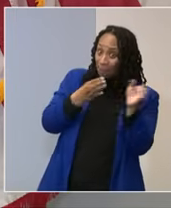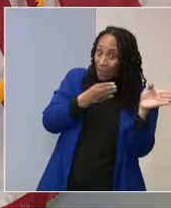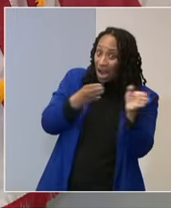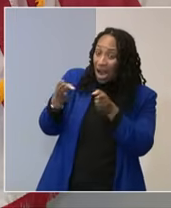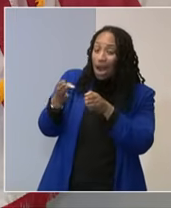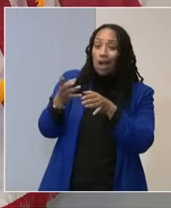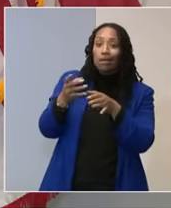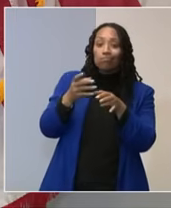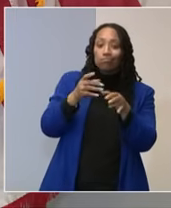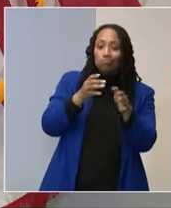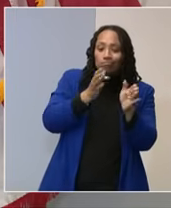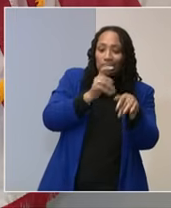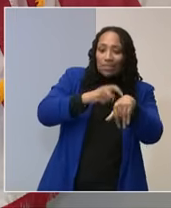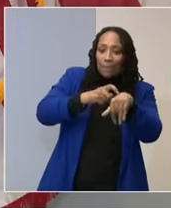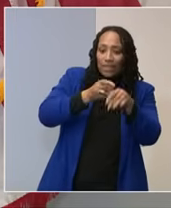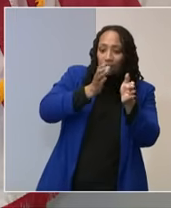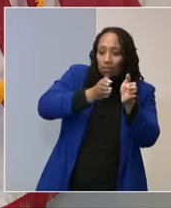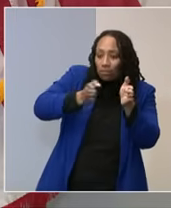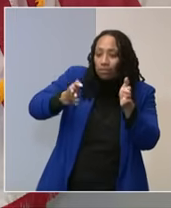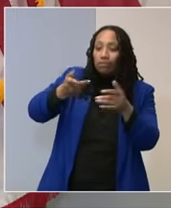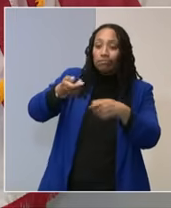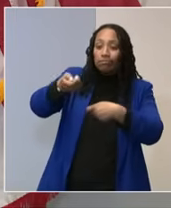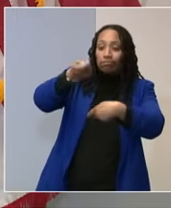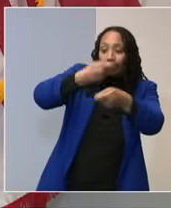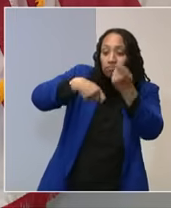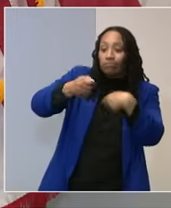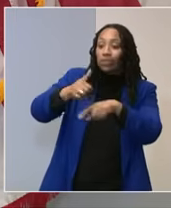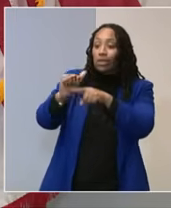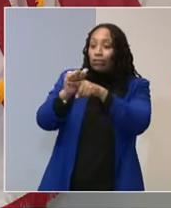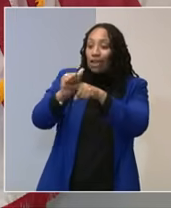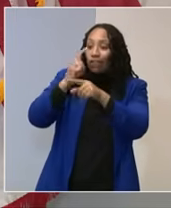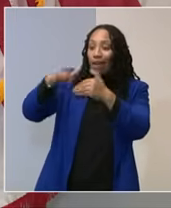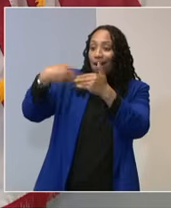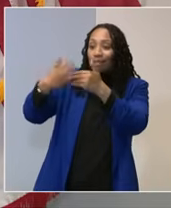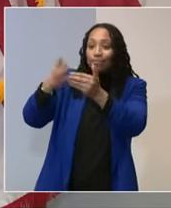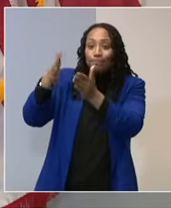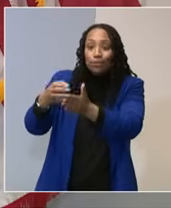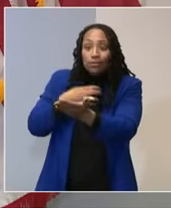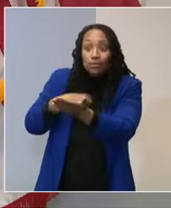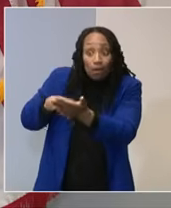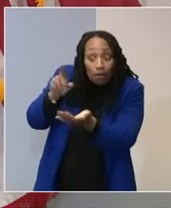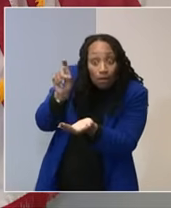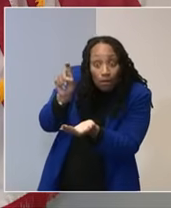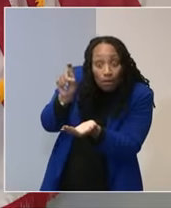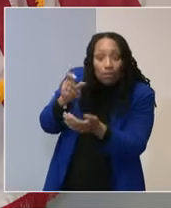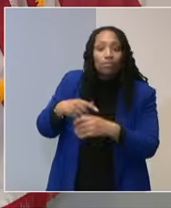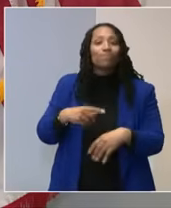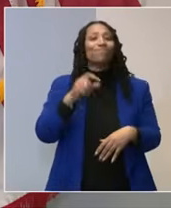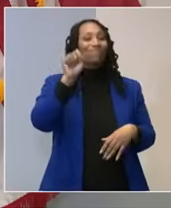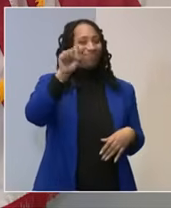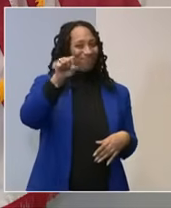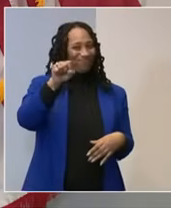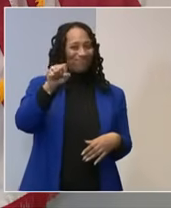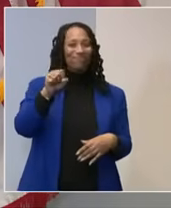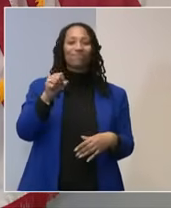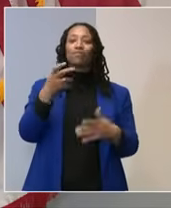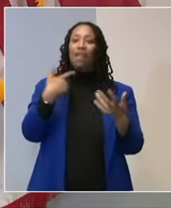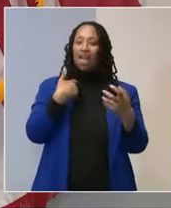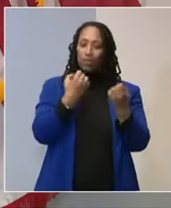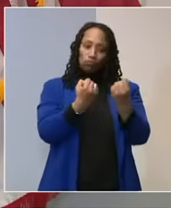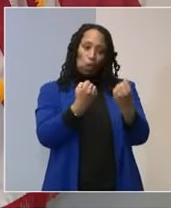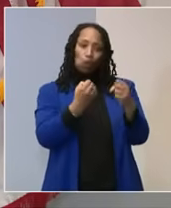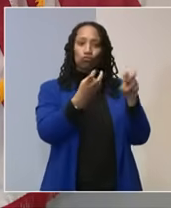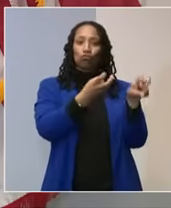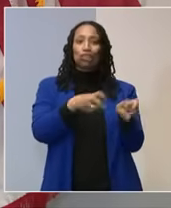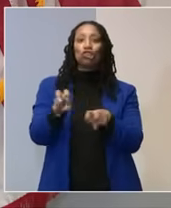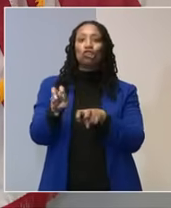whoever steps in next? We will have a strong transition. I pride myself in like being